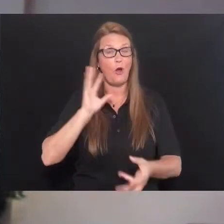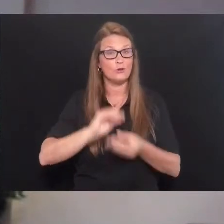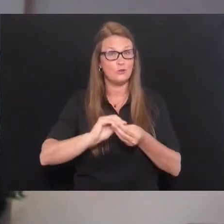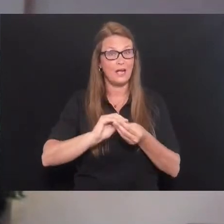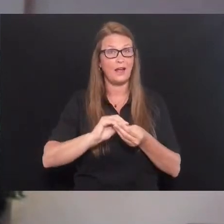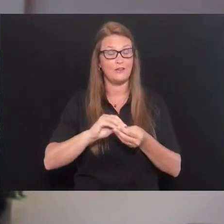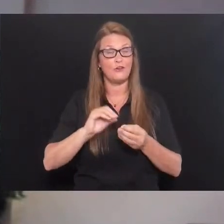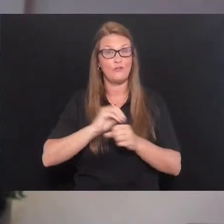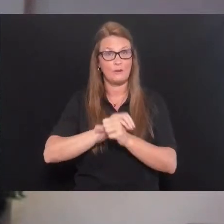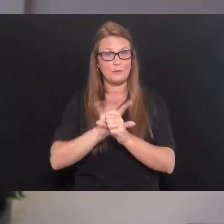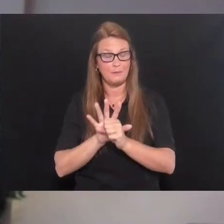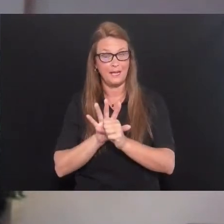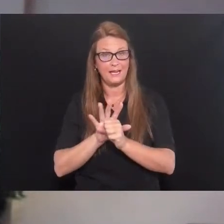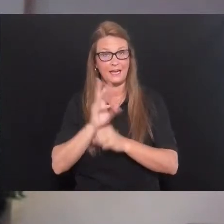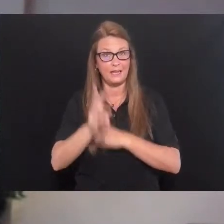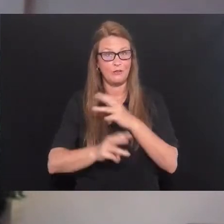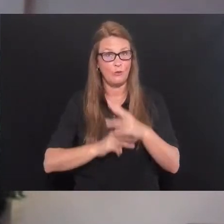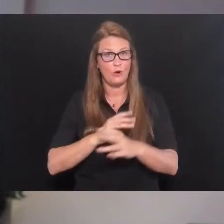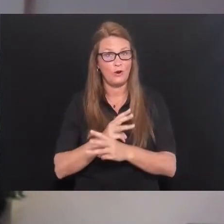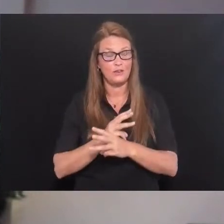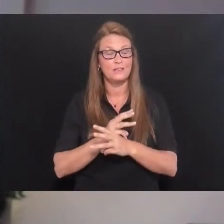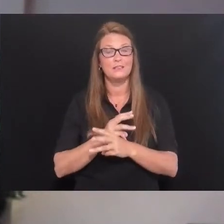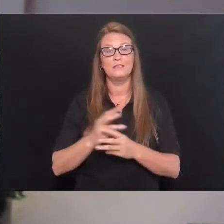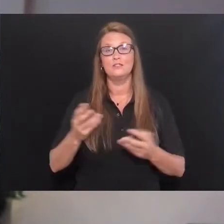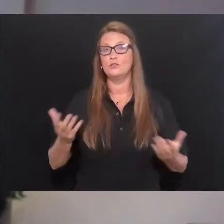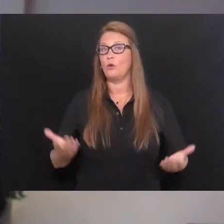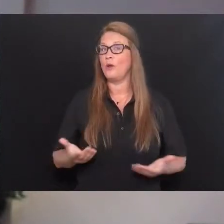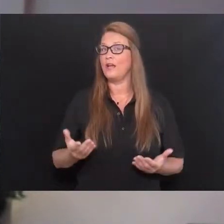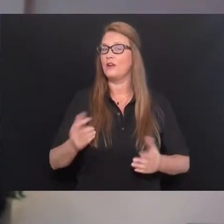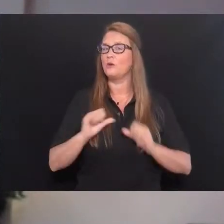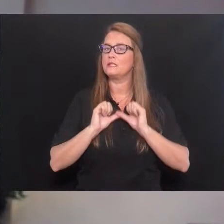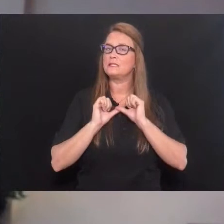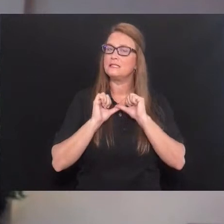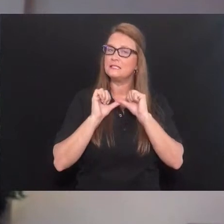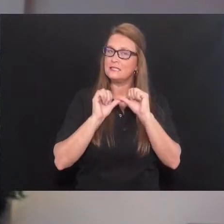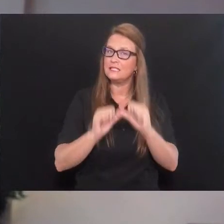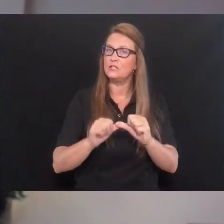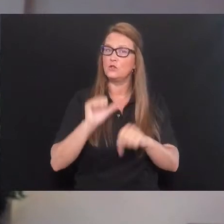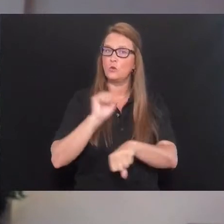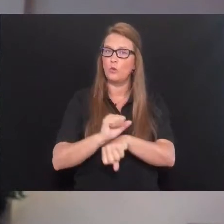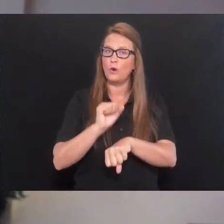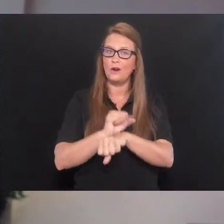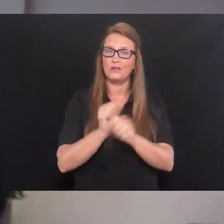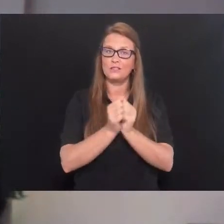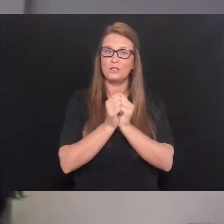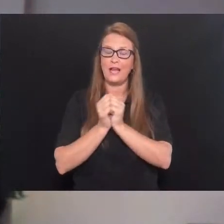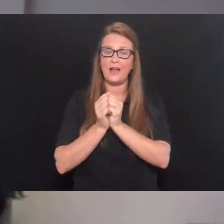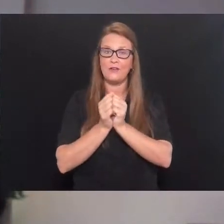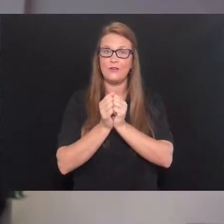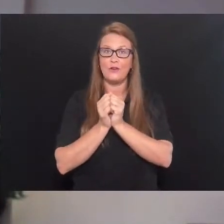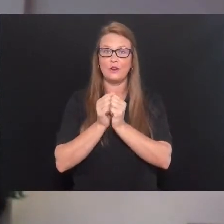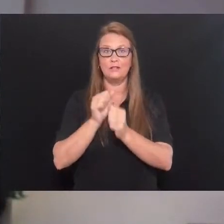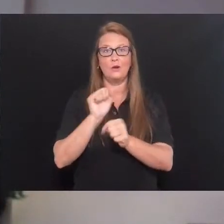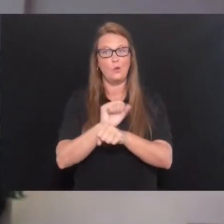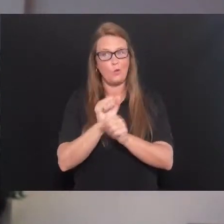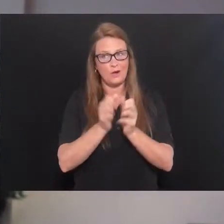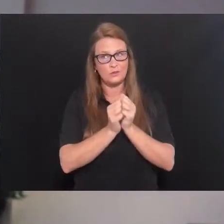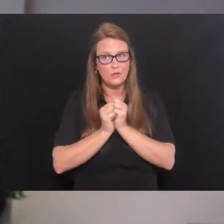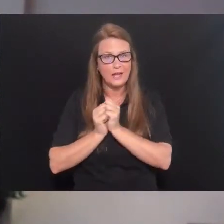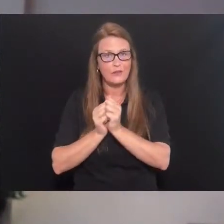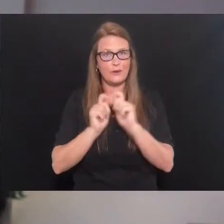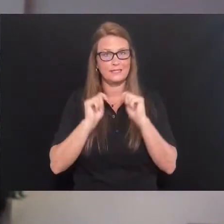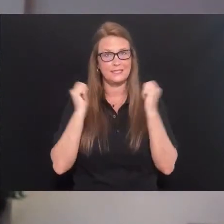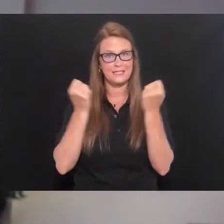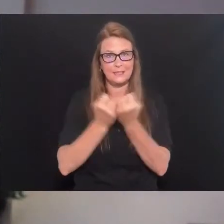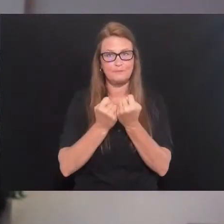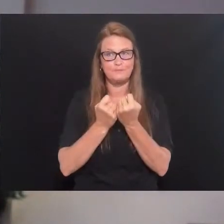Virginia, it's really important for us to continue to work together, to pull the rope together, as the governor has said.